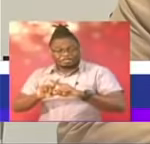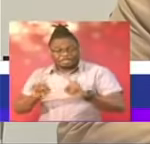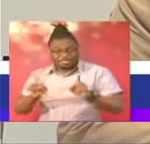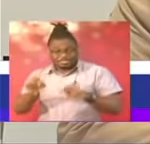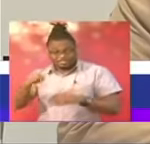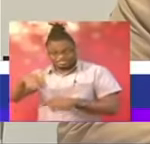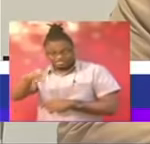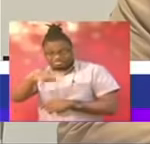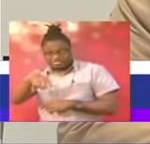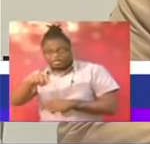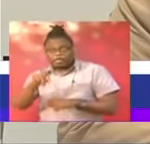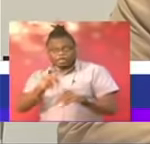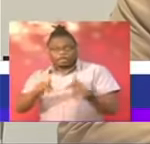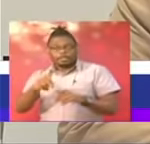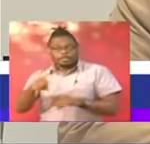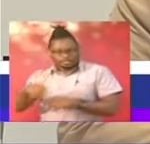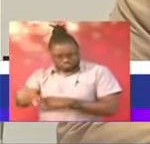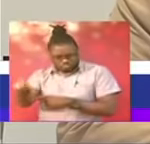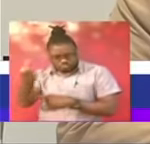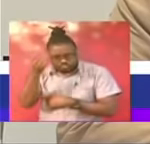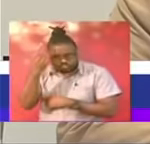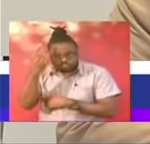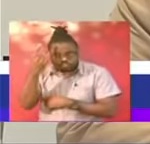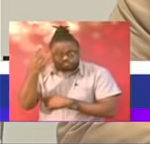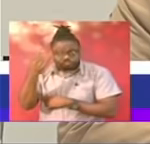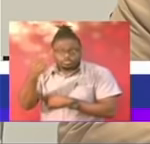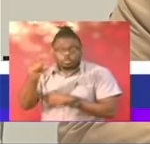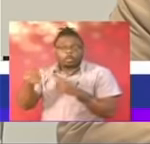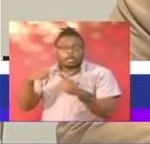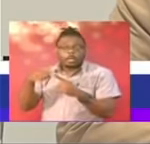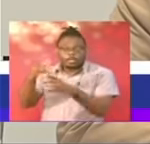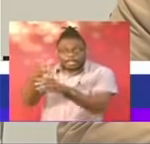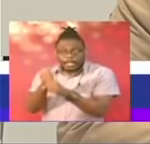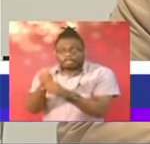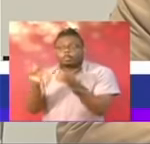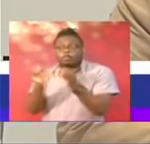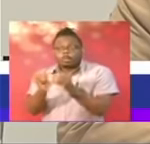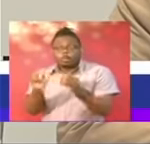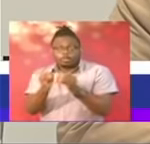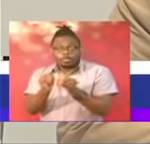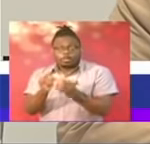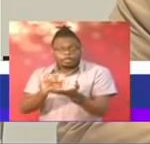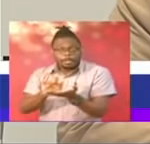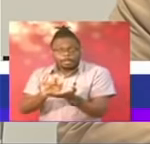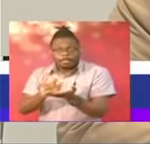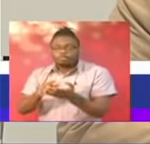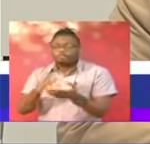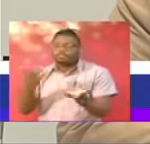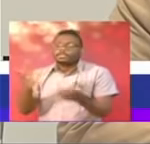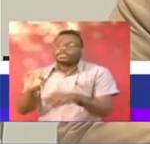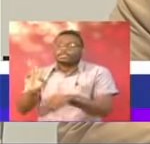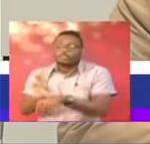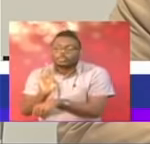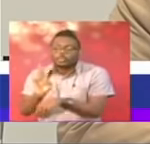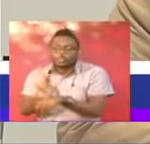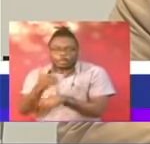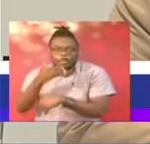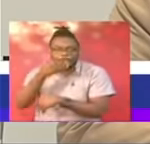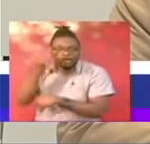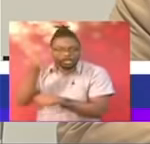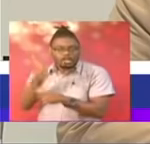that as we get additional tools in the armamentarium, we utilize them to the best of our clinical and public